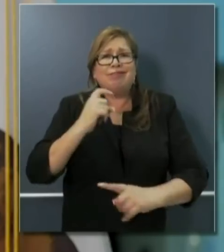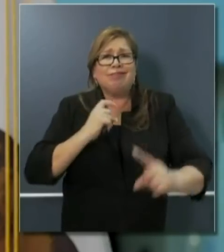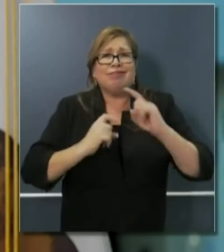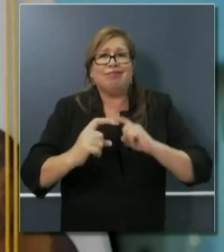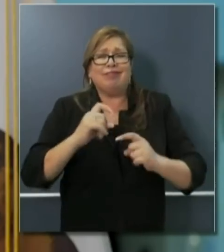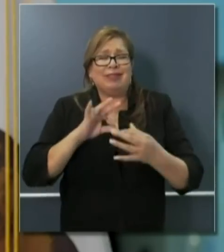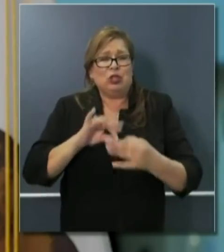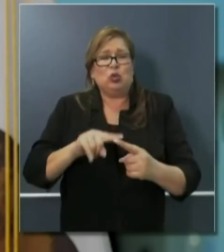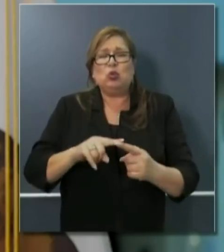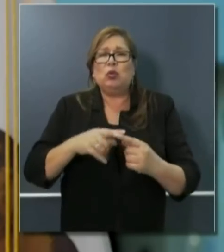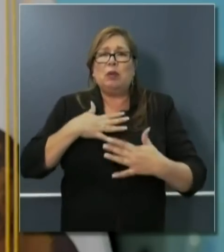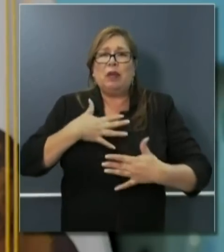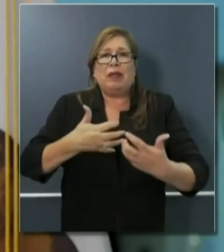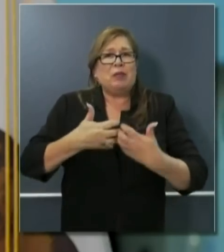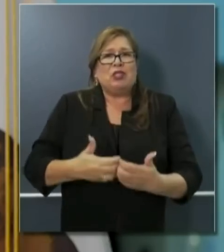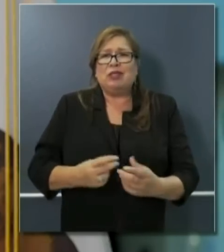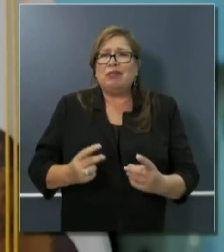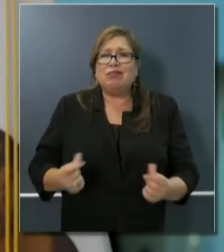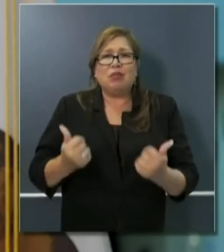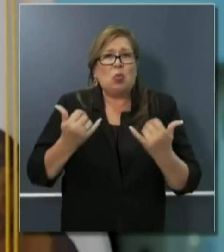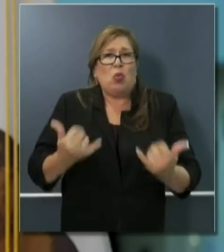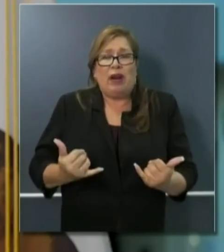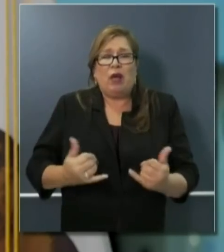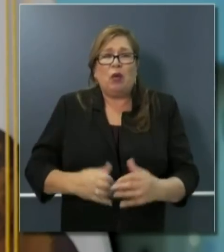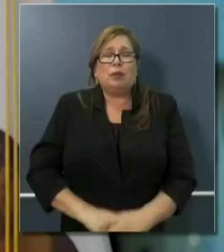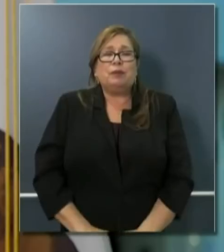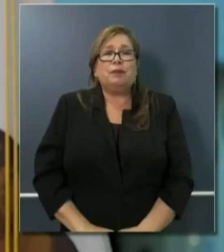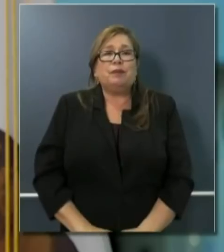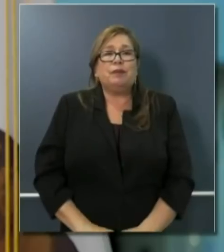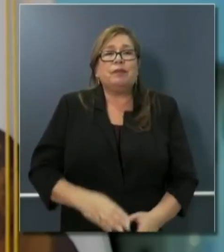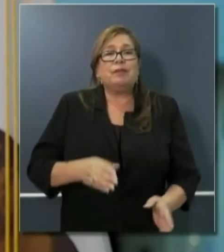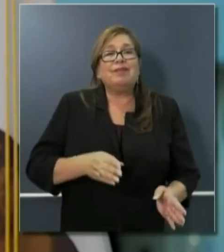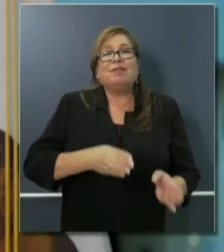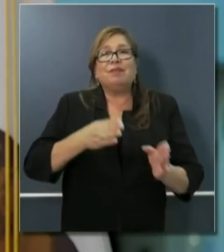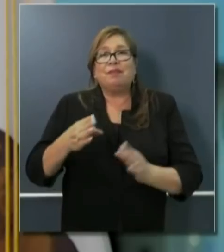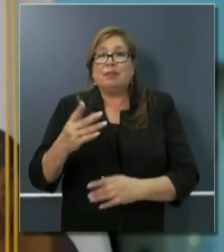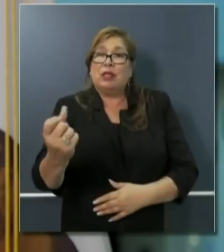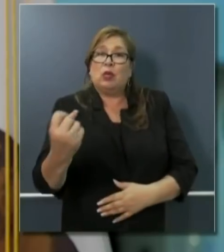real time. Jeff Taylor, Bloomberg News.